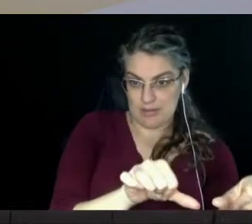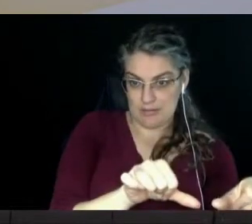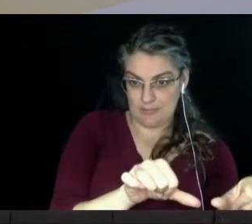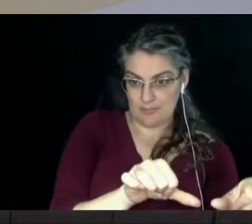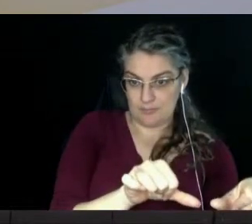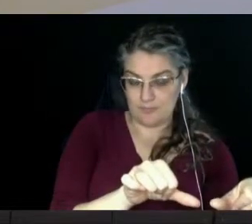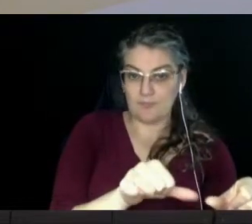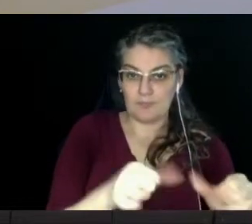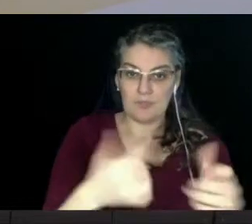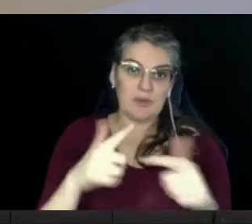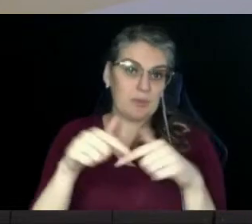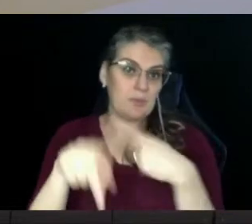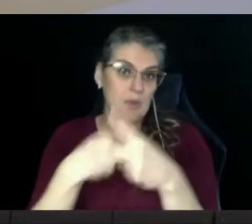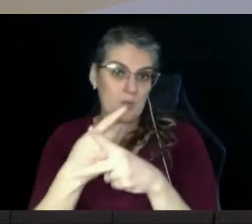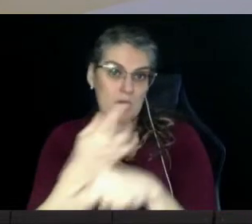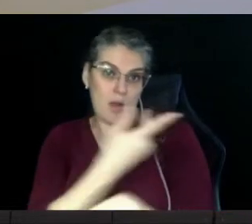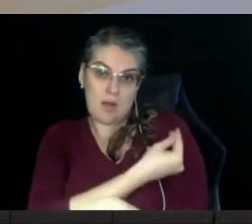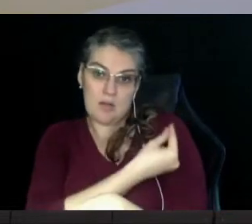weeks.